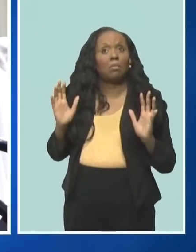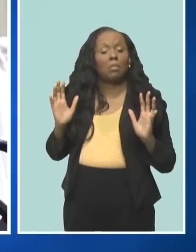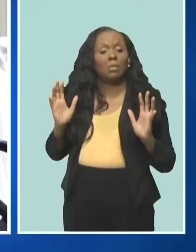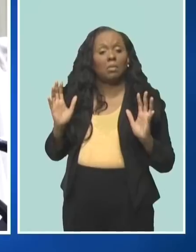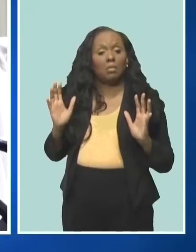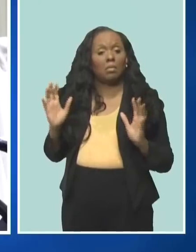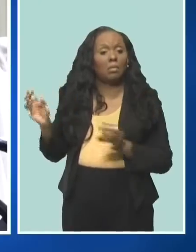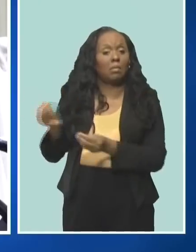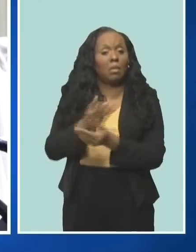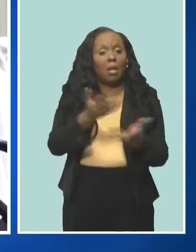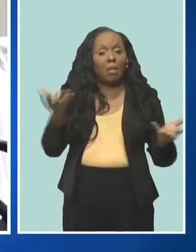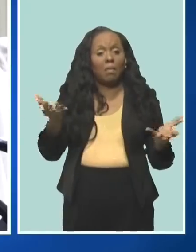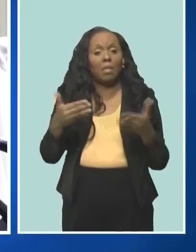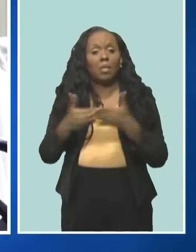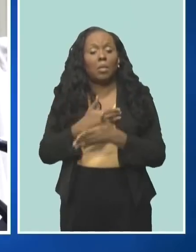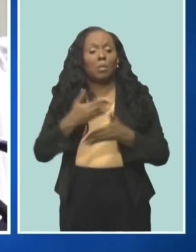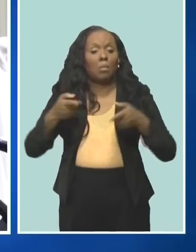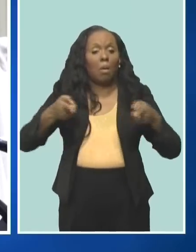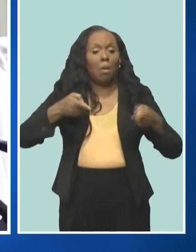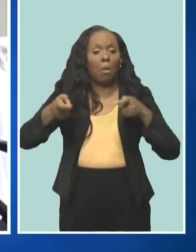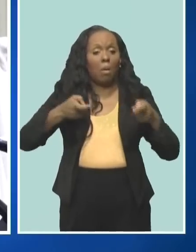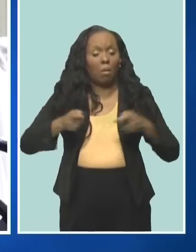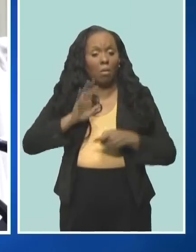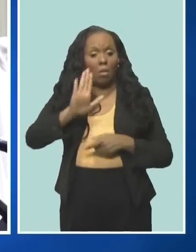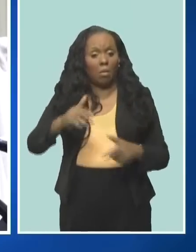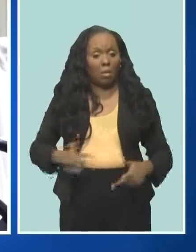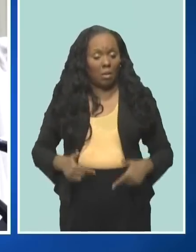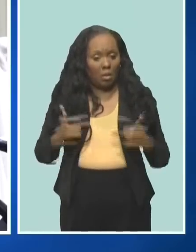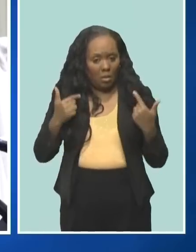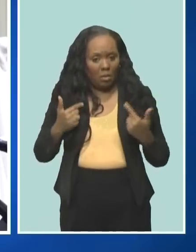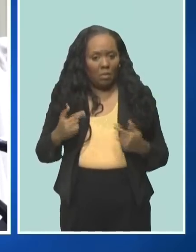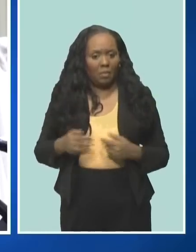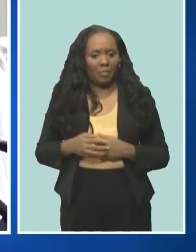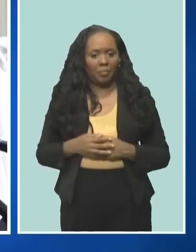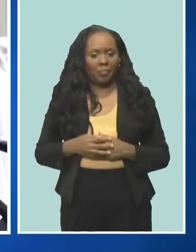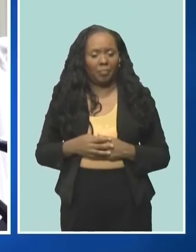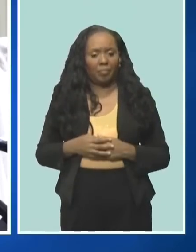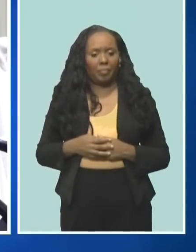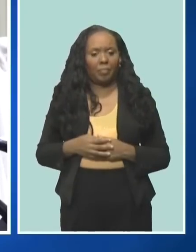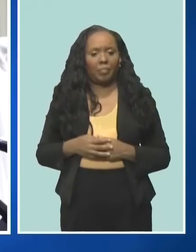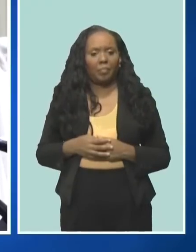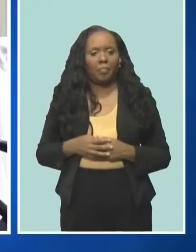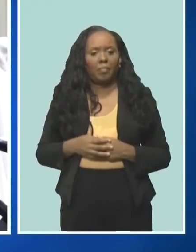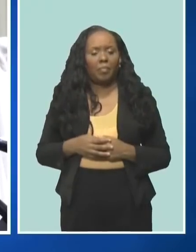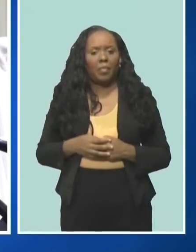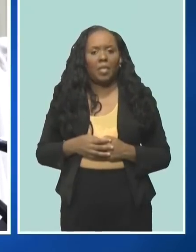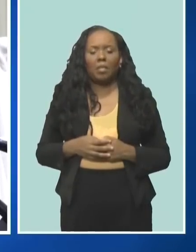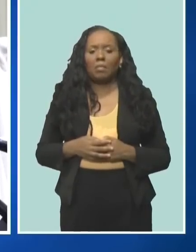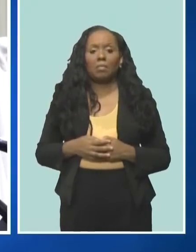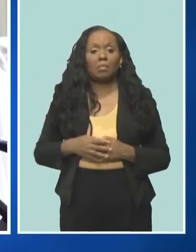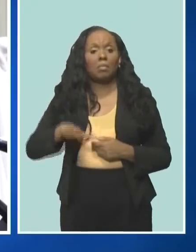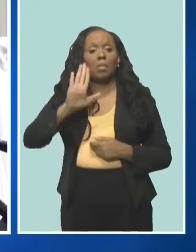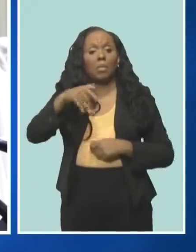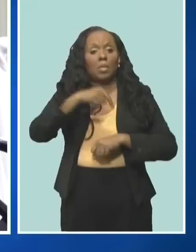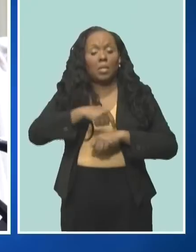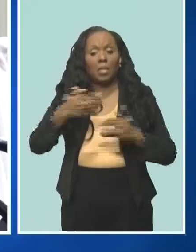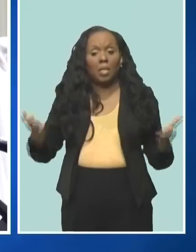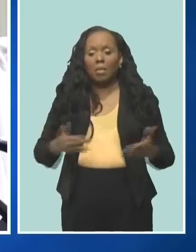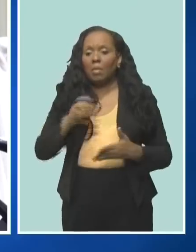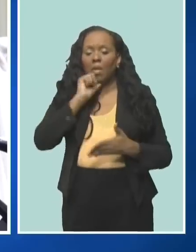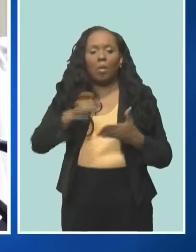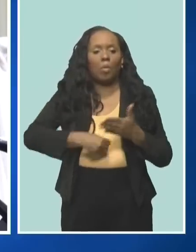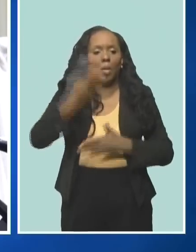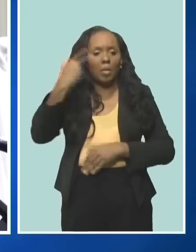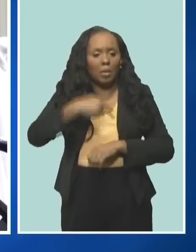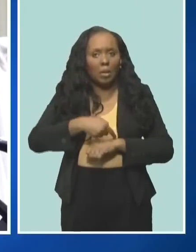bringing a new order into your lives. This was not and will not be a wasted experience. Yes,